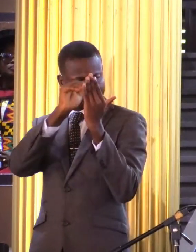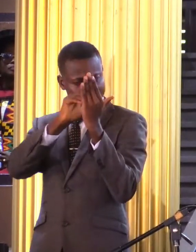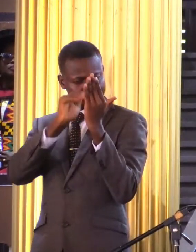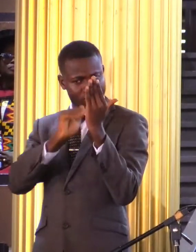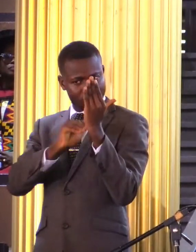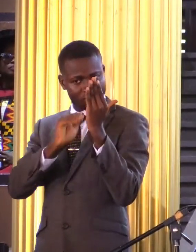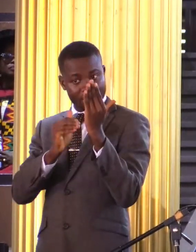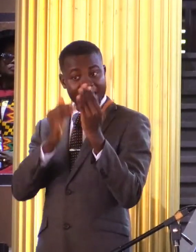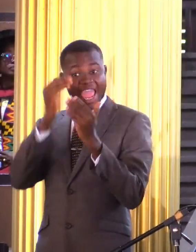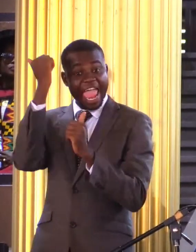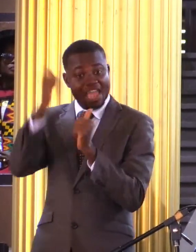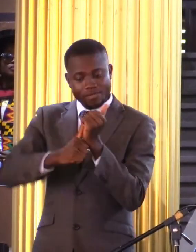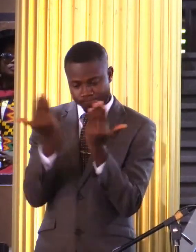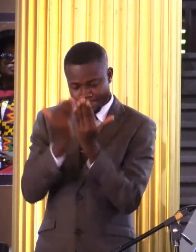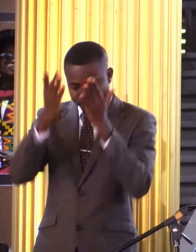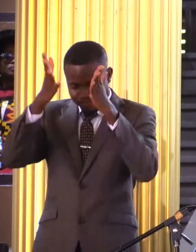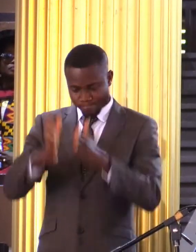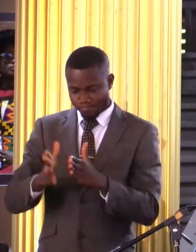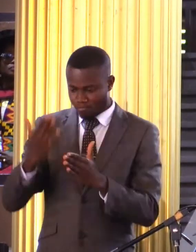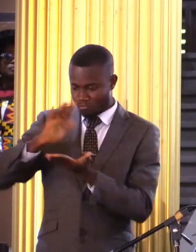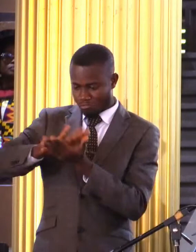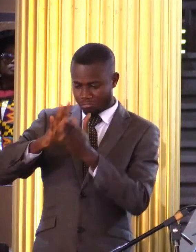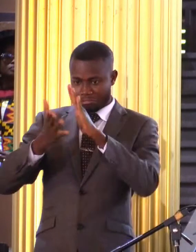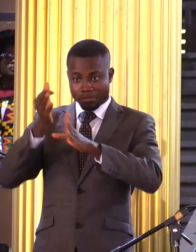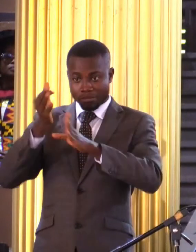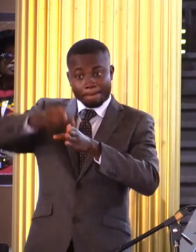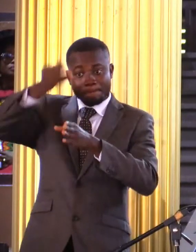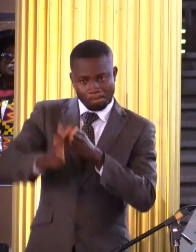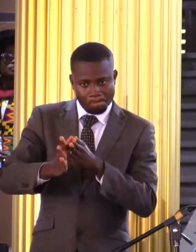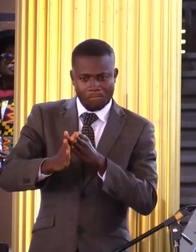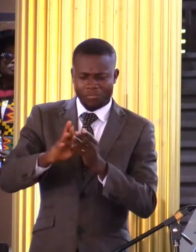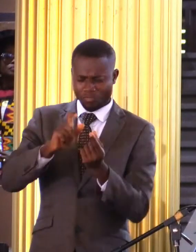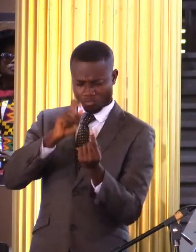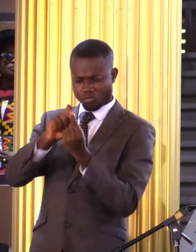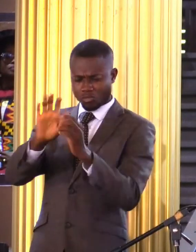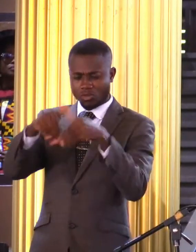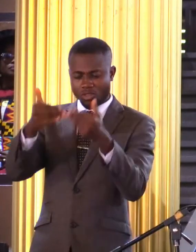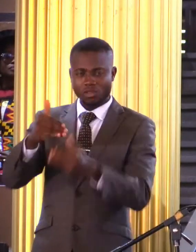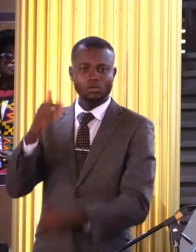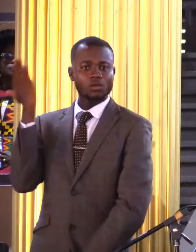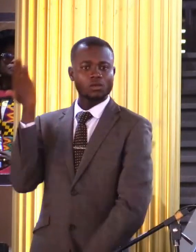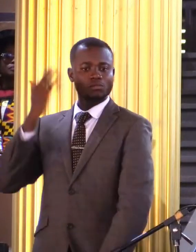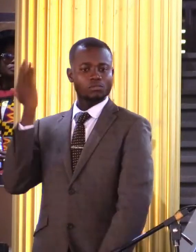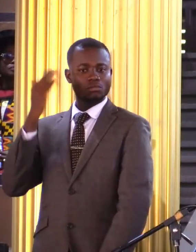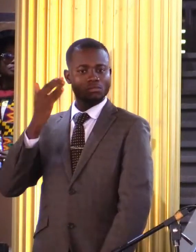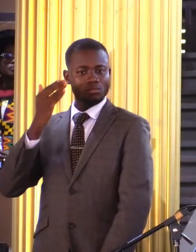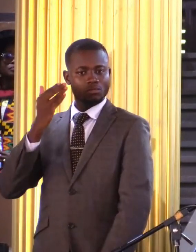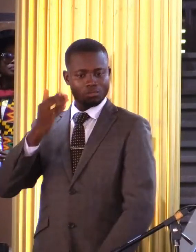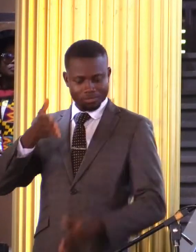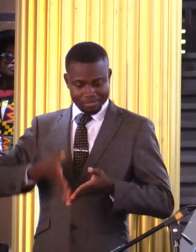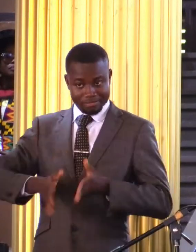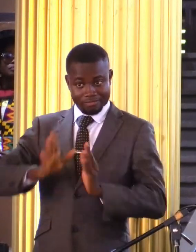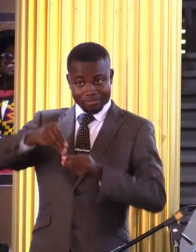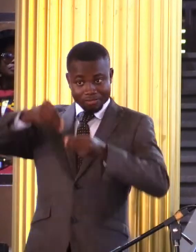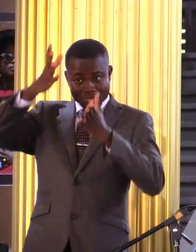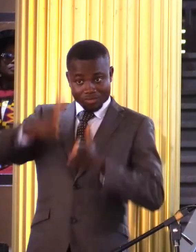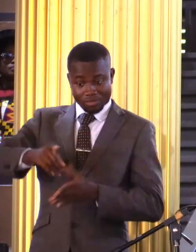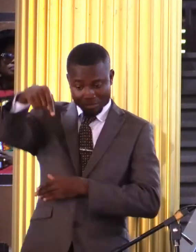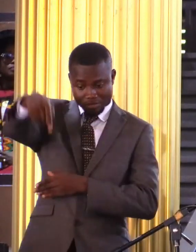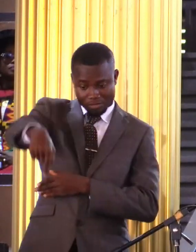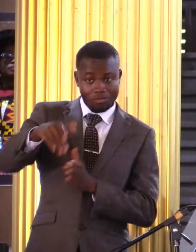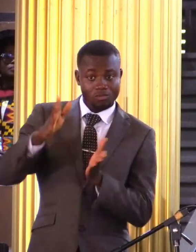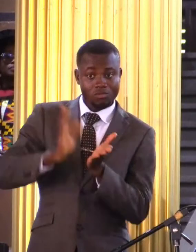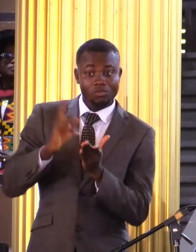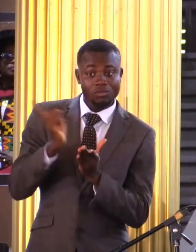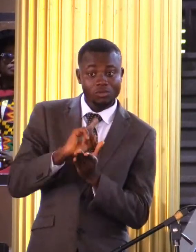of professor is expected to deliver an inaugural lecture. This offers the university the opportunity to recognize